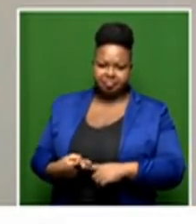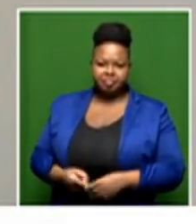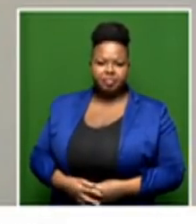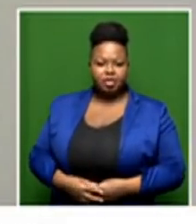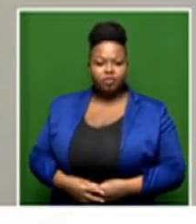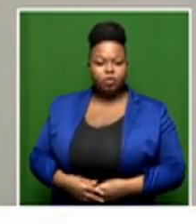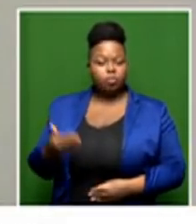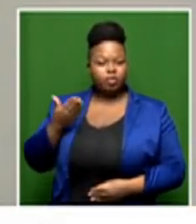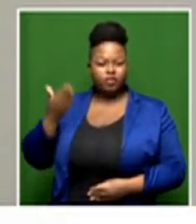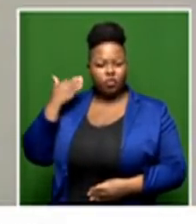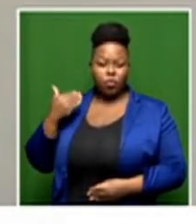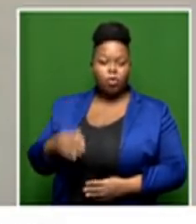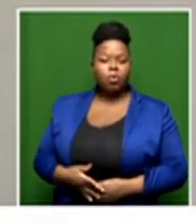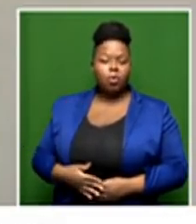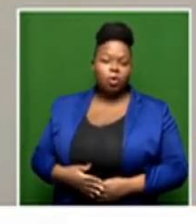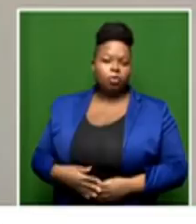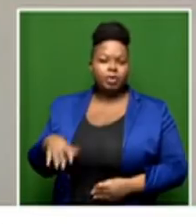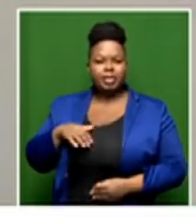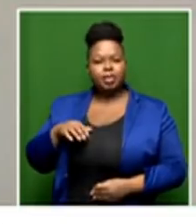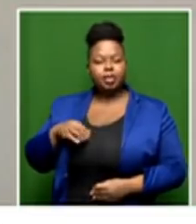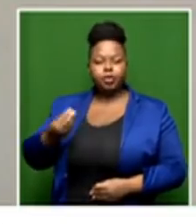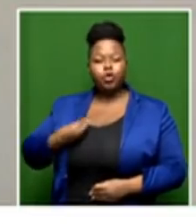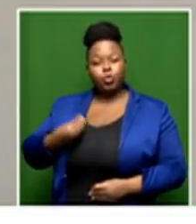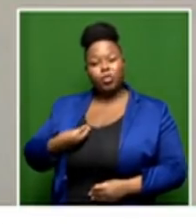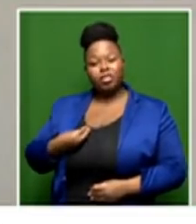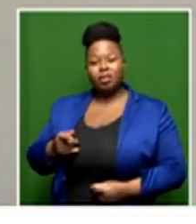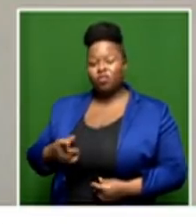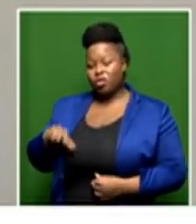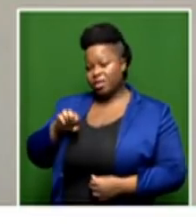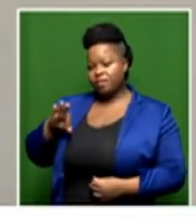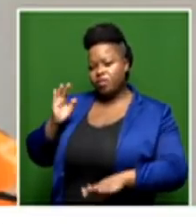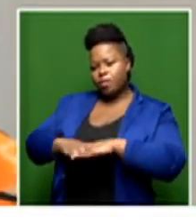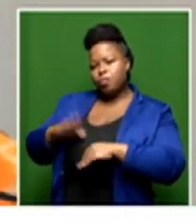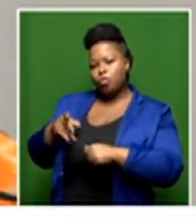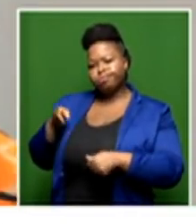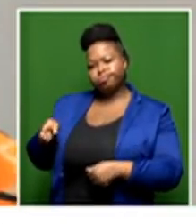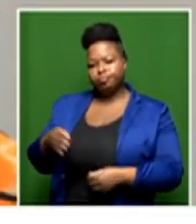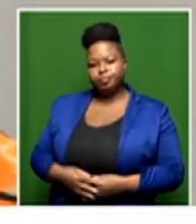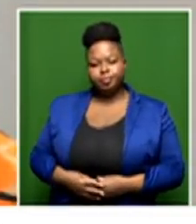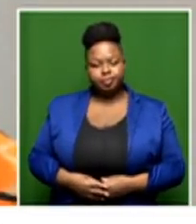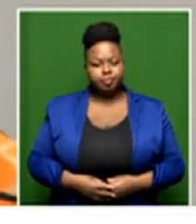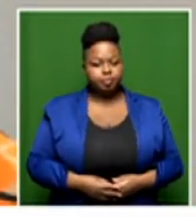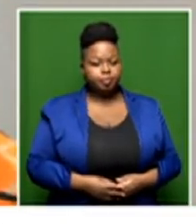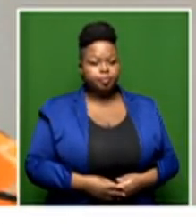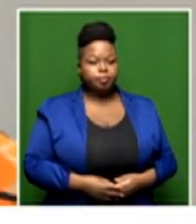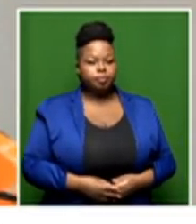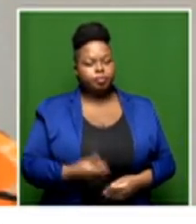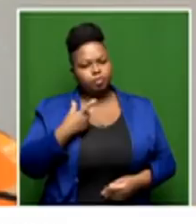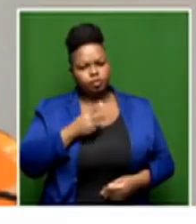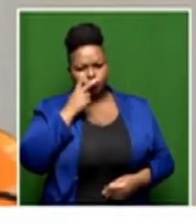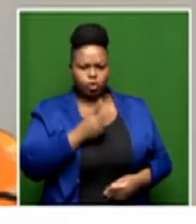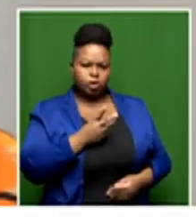the past period of a lull within the ANC Youth League. So if we look at what has been